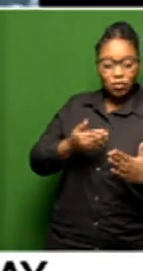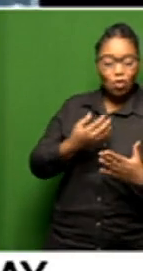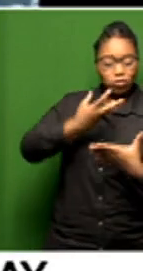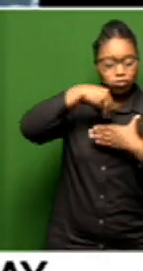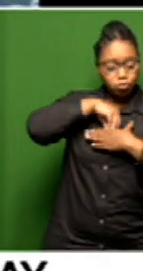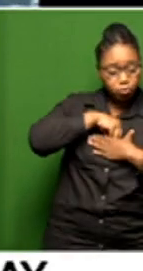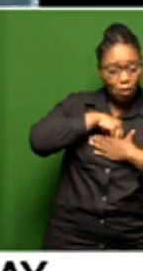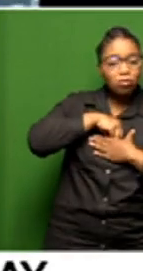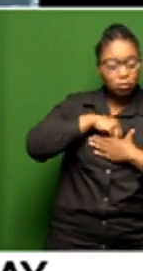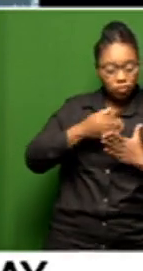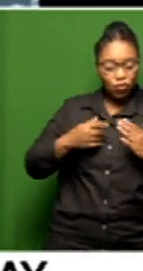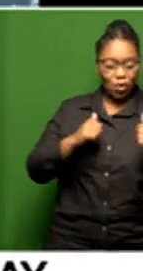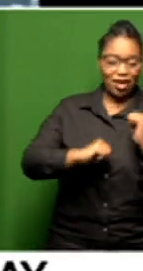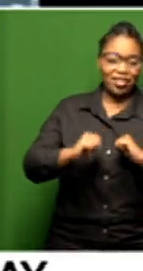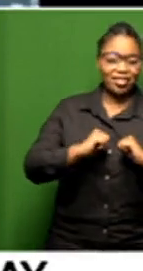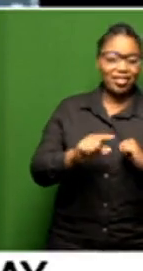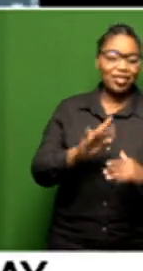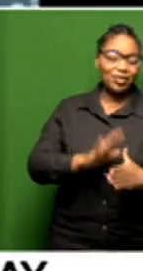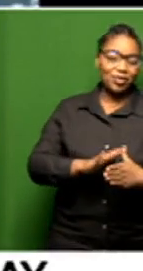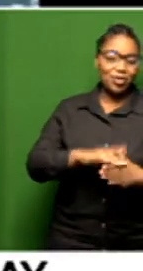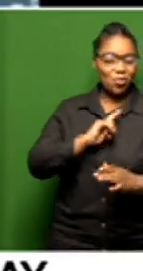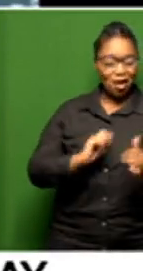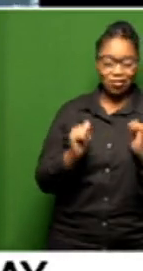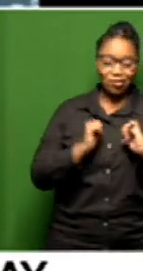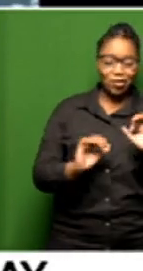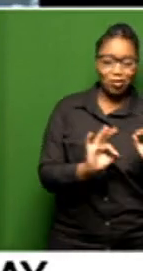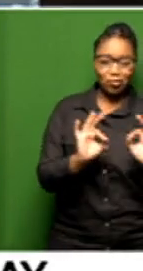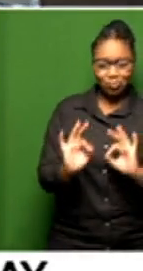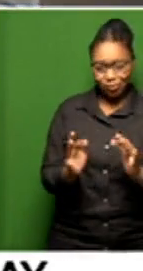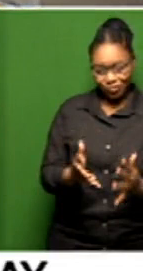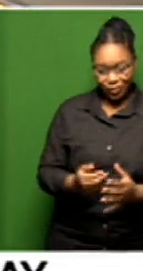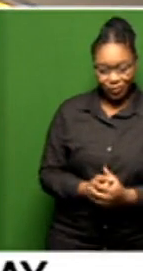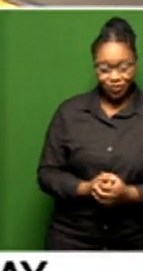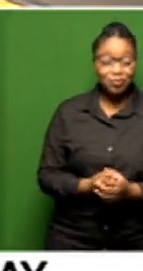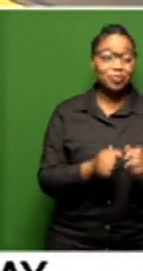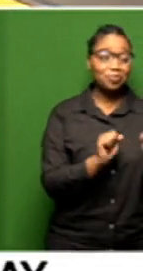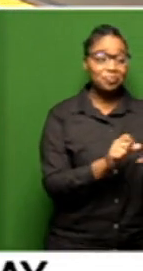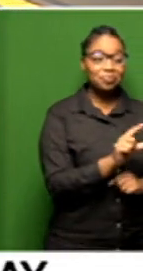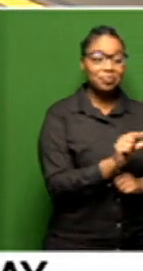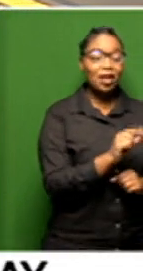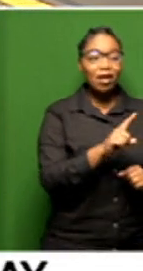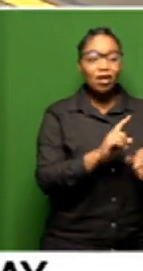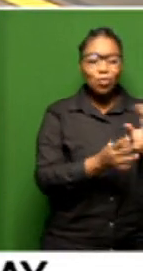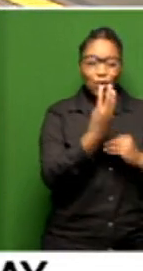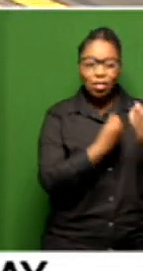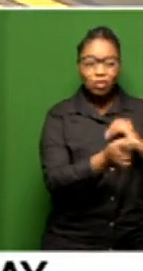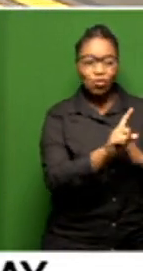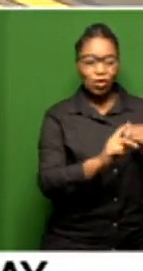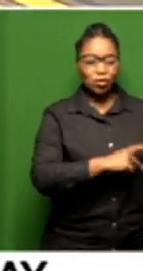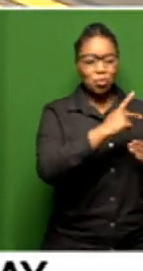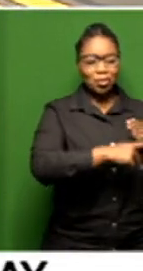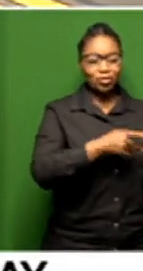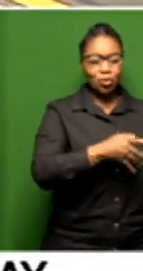have such a great performance. What lessons have come with working on this particular project? Because